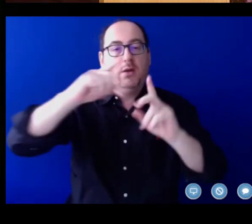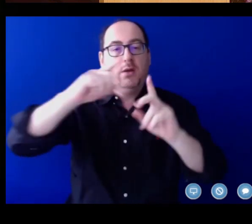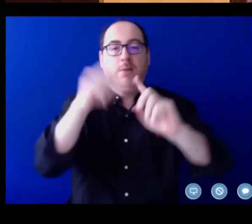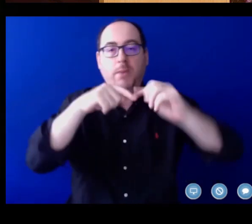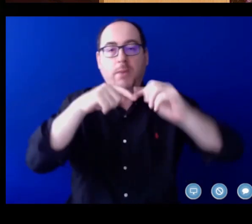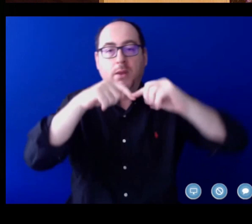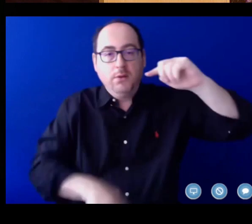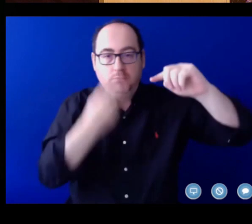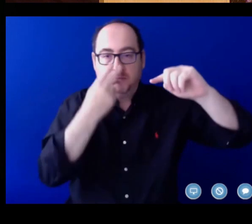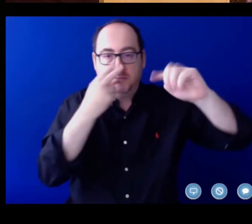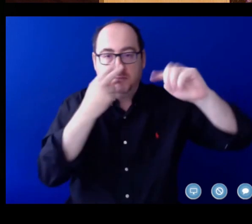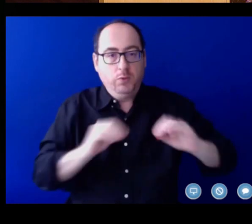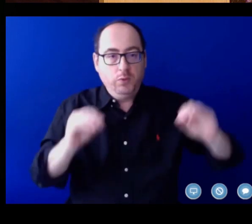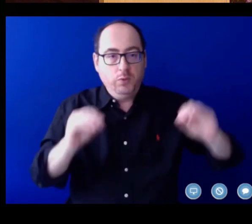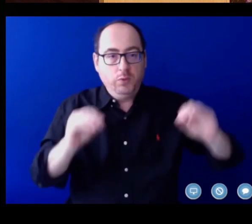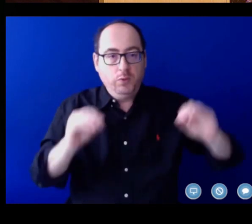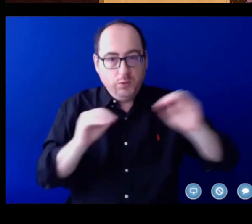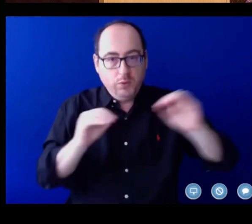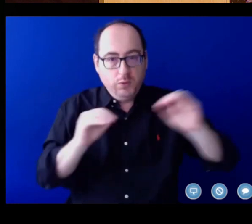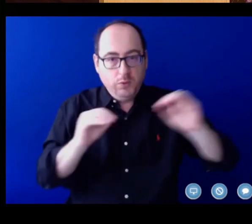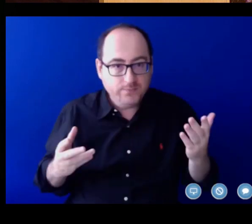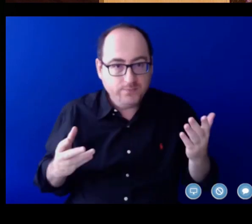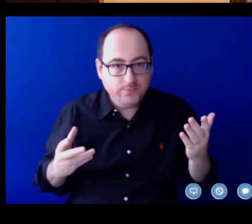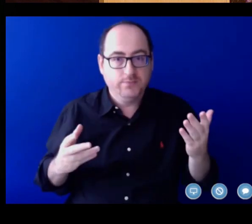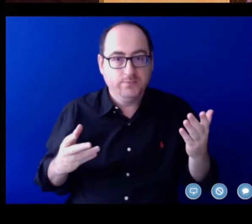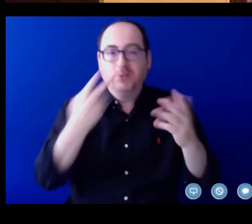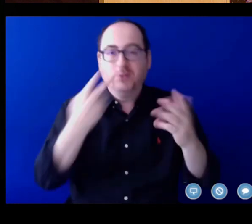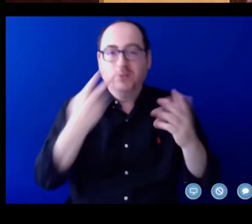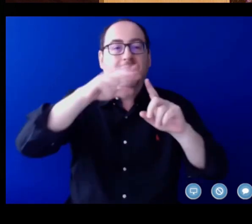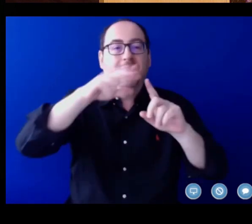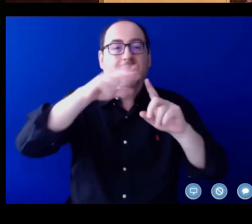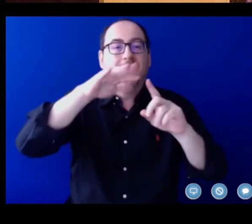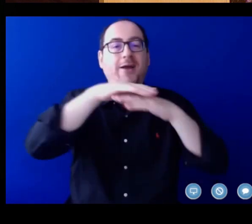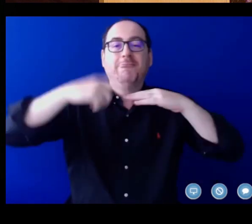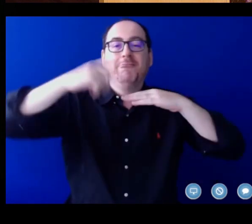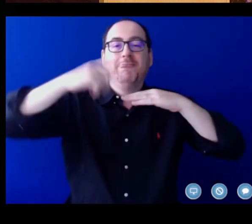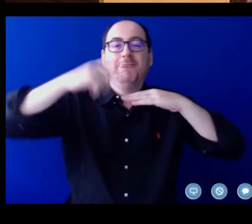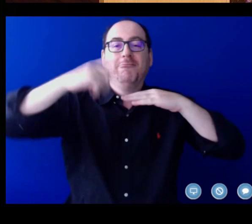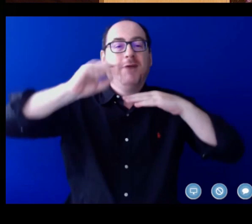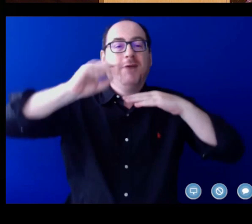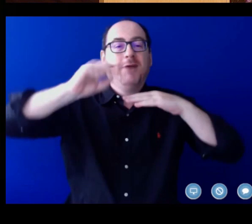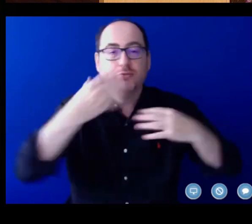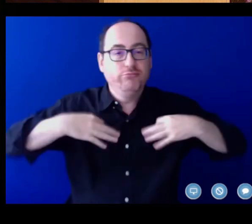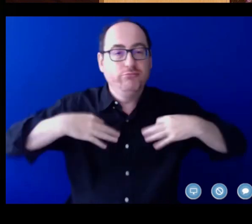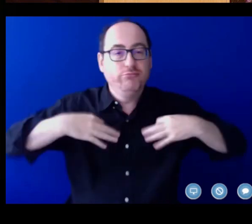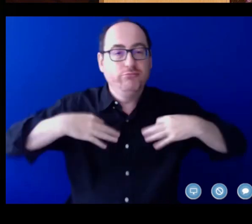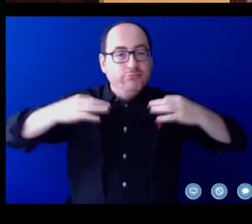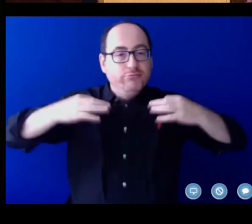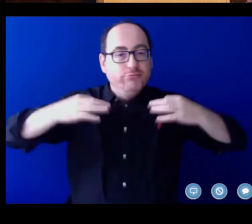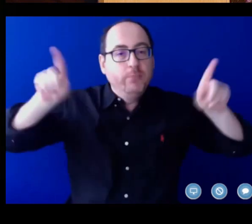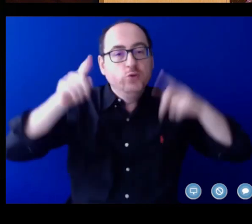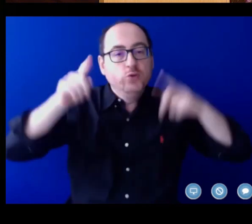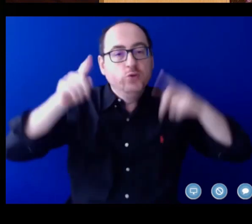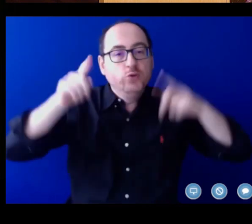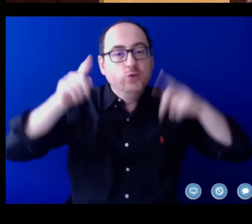language, eye contact, courtship rituals, ideas about modesty. And even deeper are the unconscious rules we all follow,